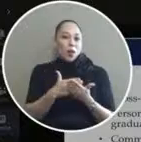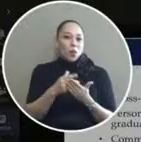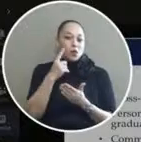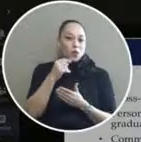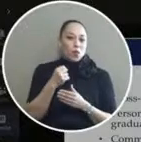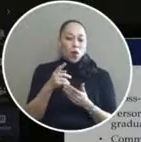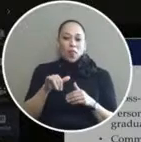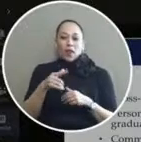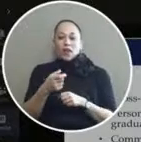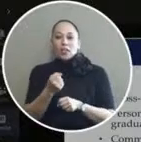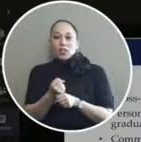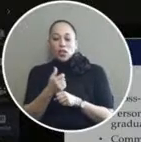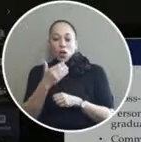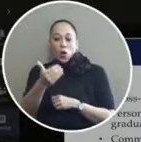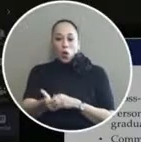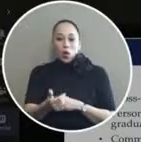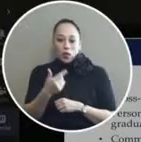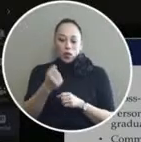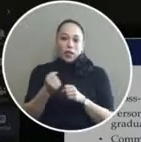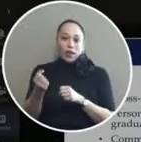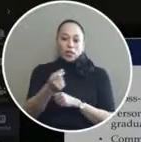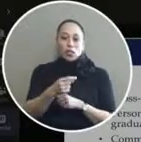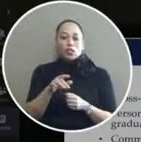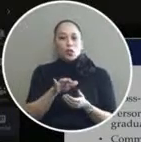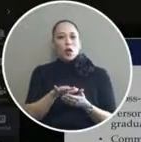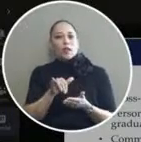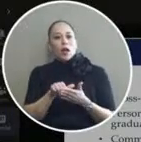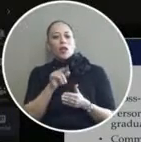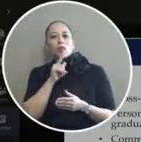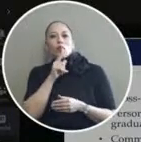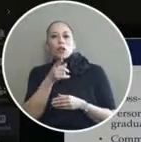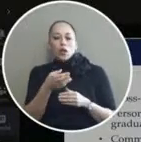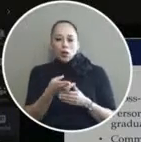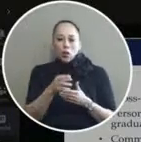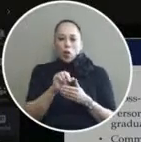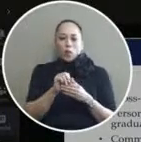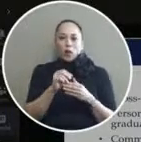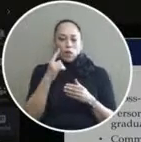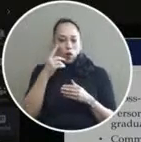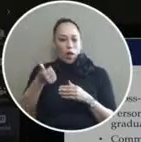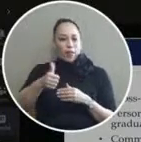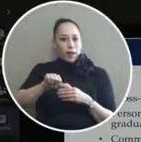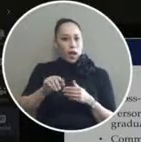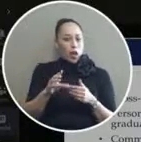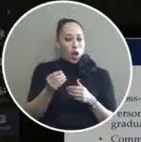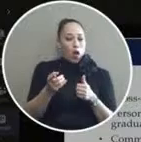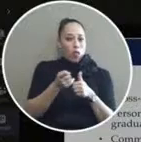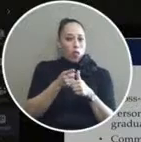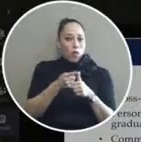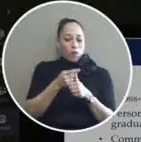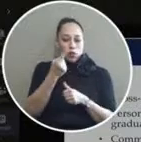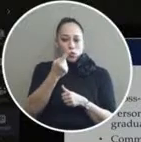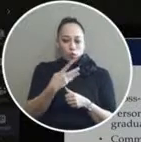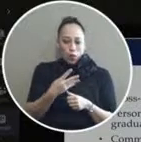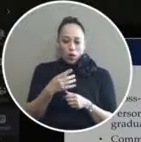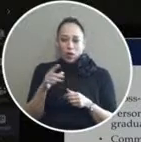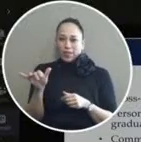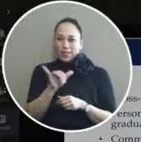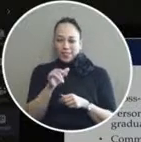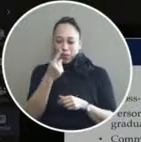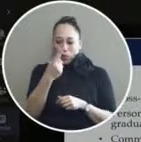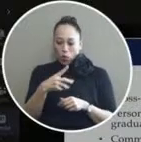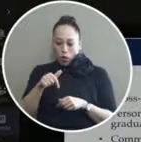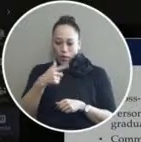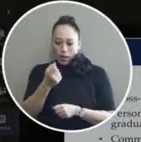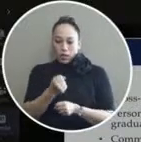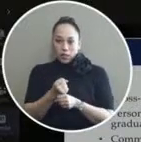this year, going into next year. So again, it's going to be a really slow recovery, a really sharp decline in the first second quarter of this year,